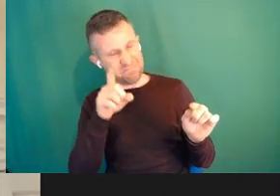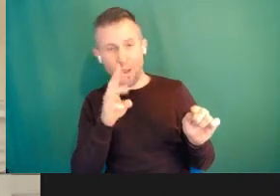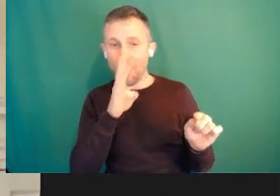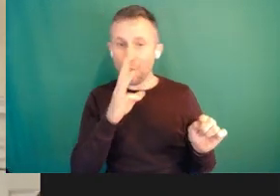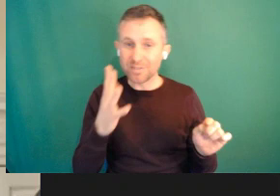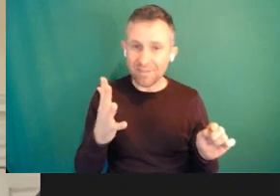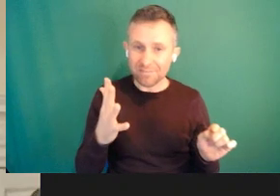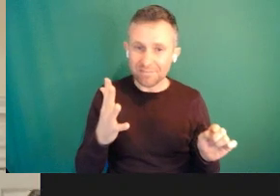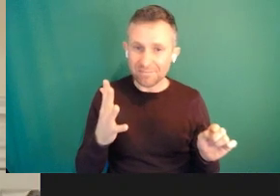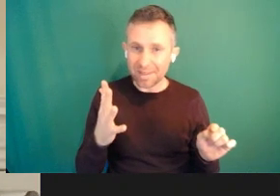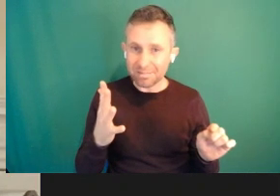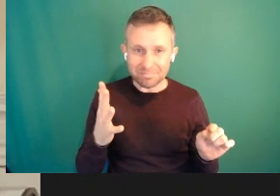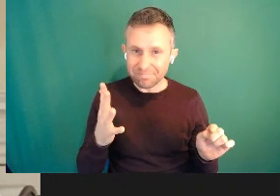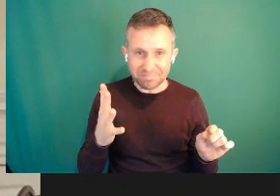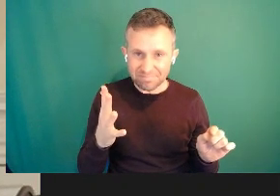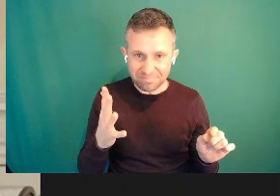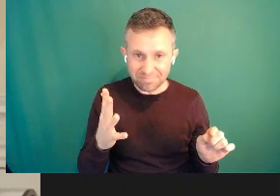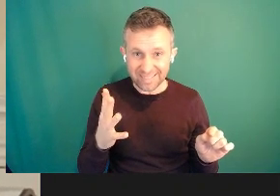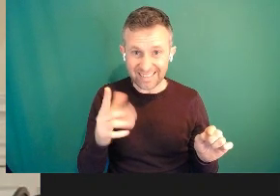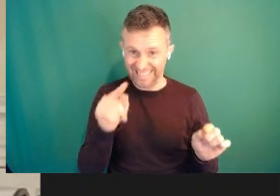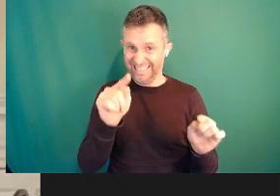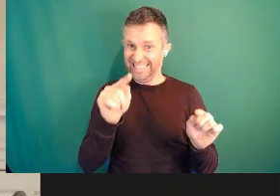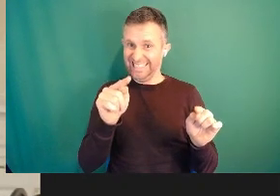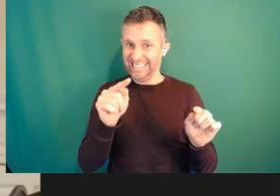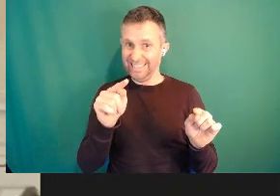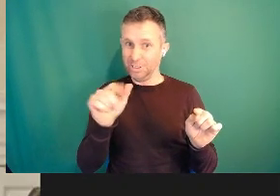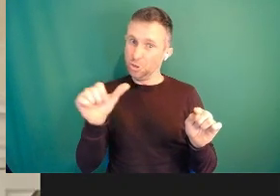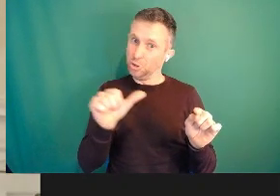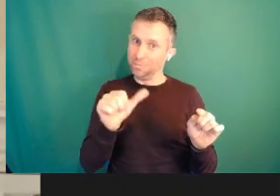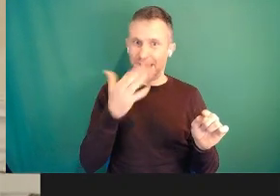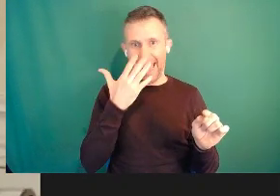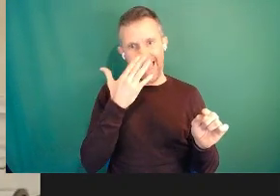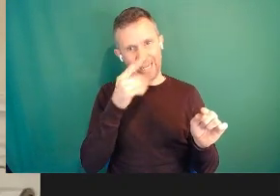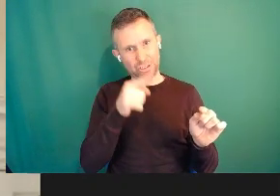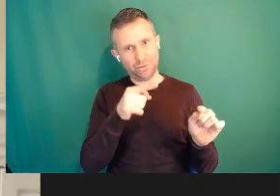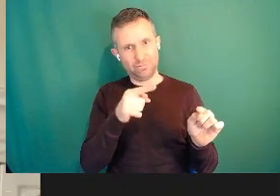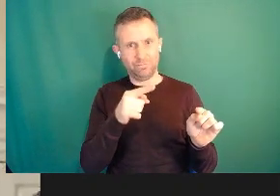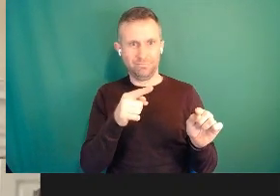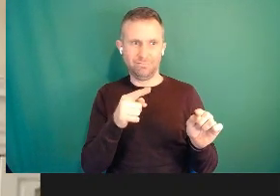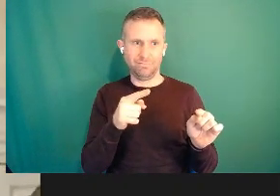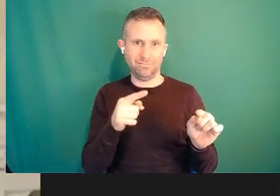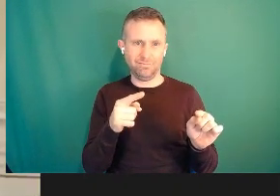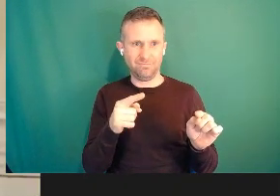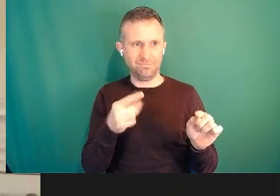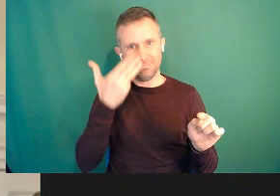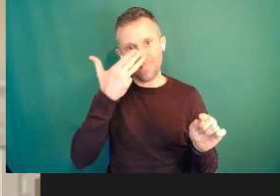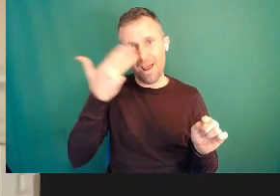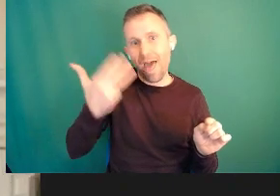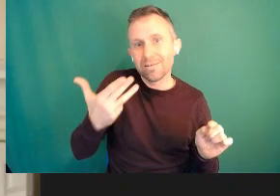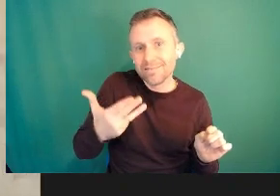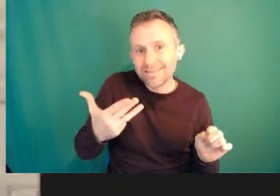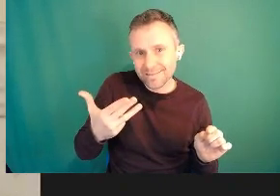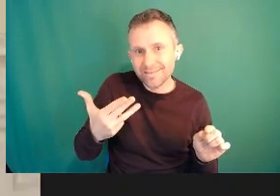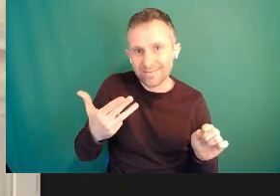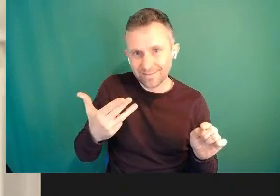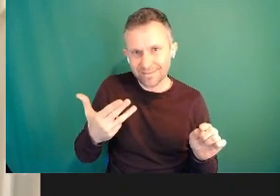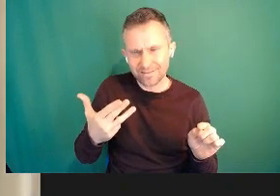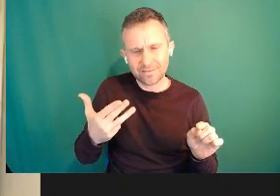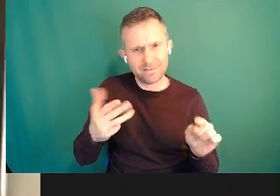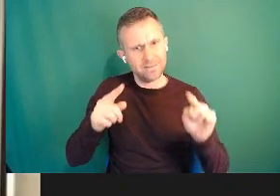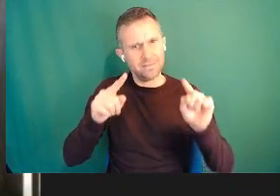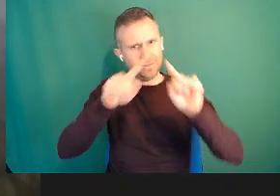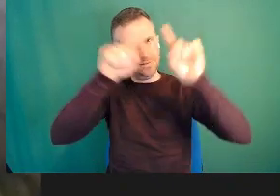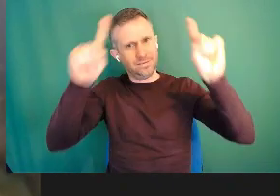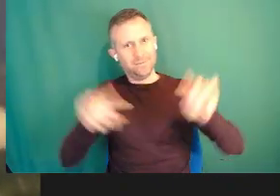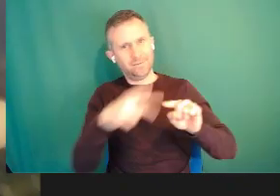portrait, and she was about 19 when this portrait was done. And you can see on her